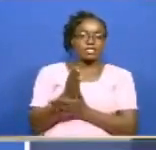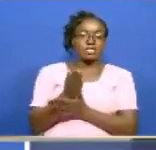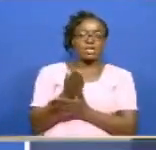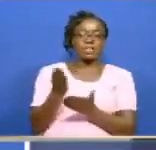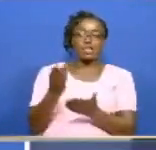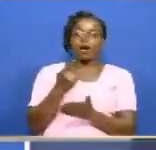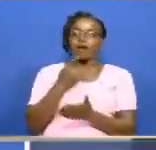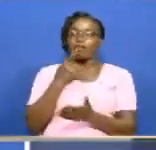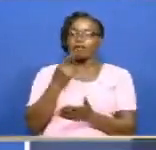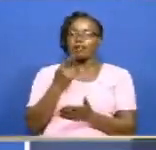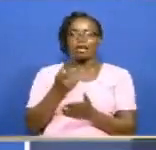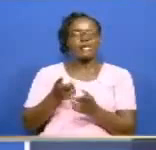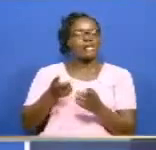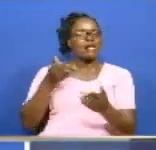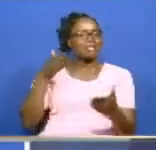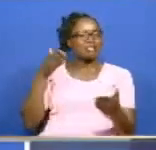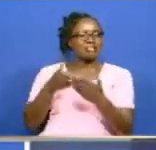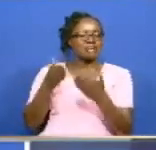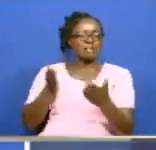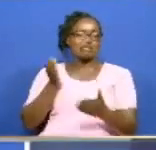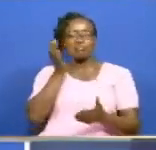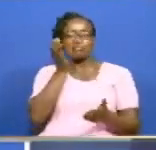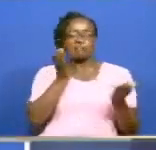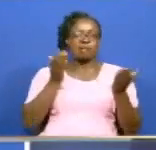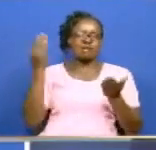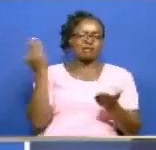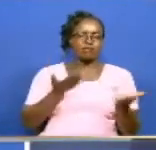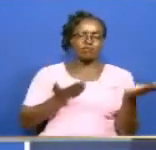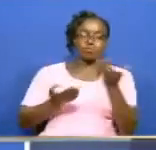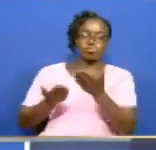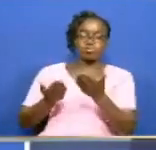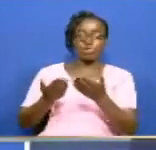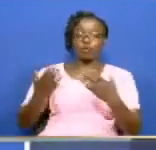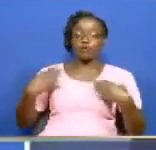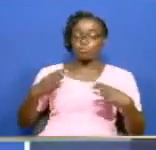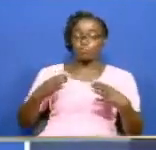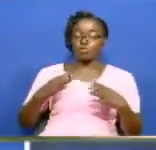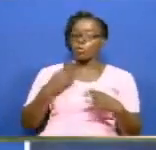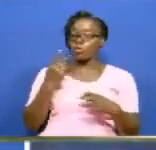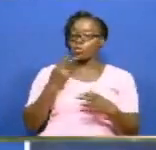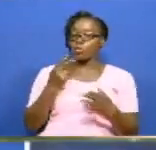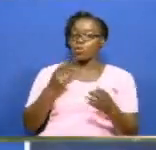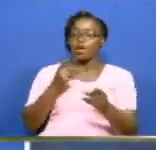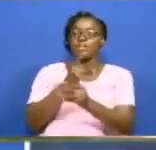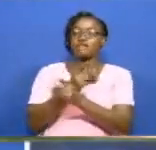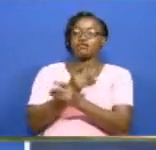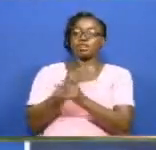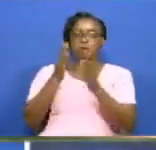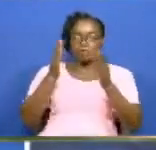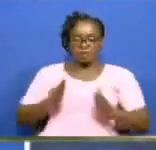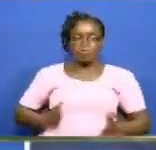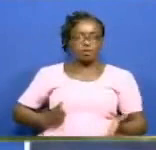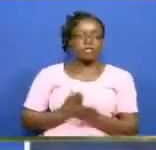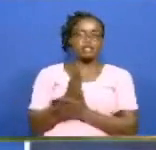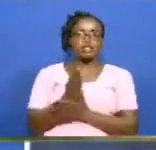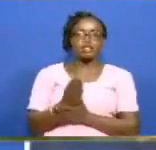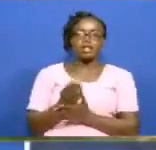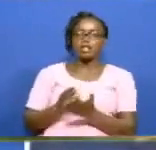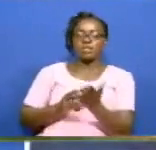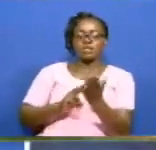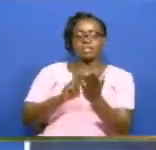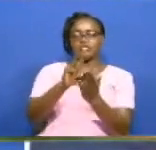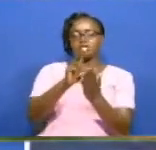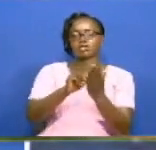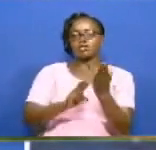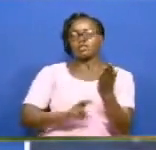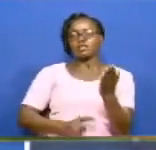anatahadharisha kuhusu ongezeko la mashambulizi dhidi ya watu wanaotetea haki za binadamu. That the charge sheet, we can see that the case that